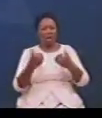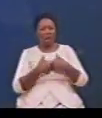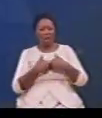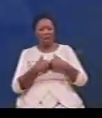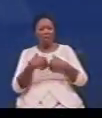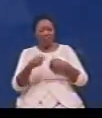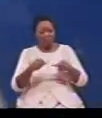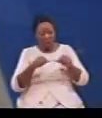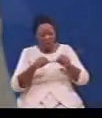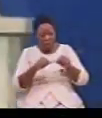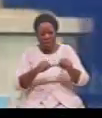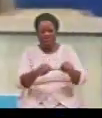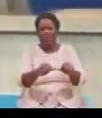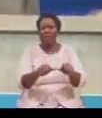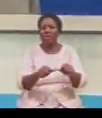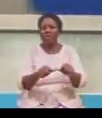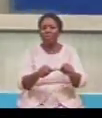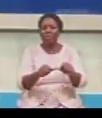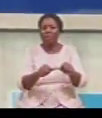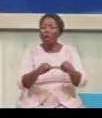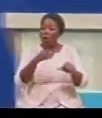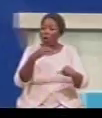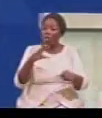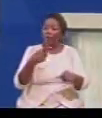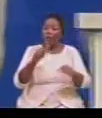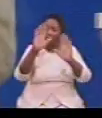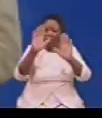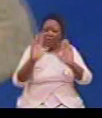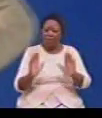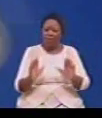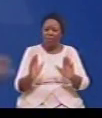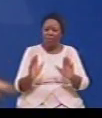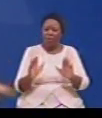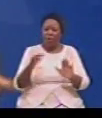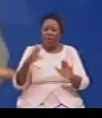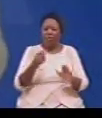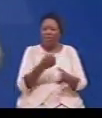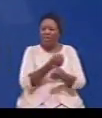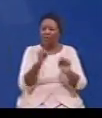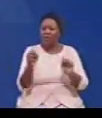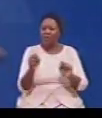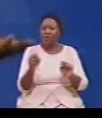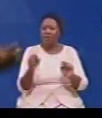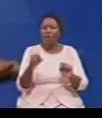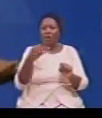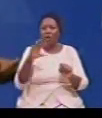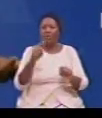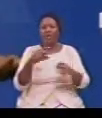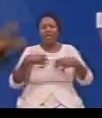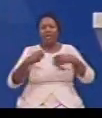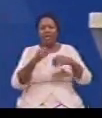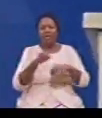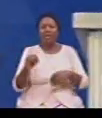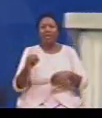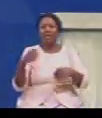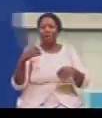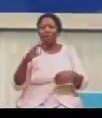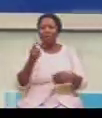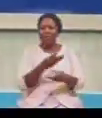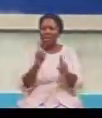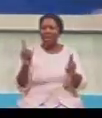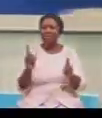the continuity of the miracle, of the salvation, of the healing, of